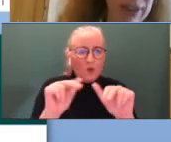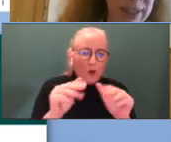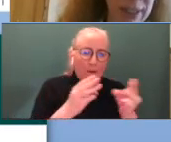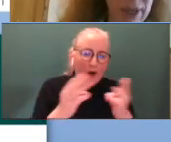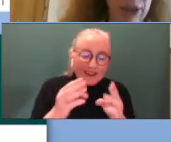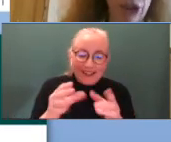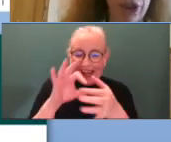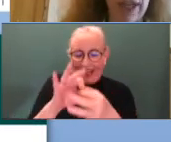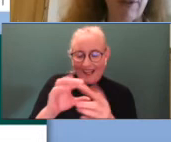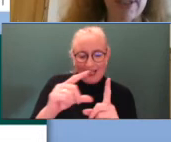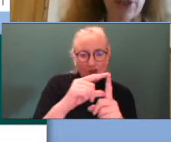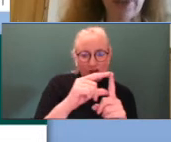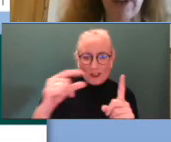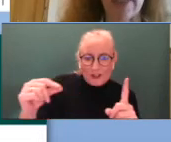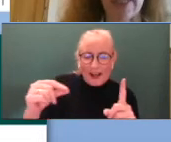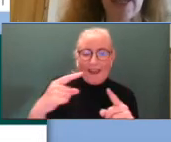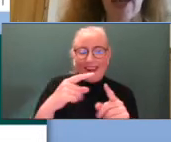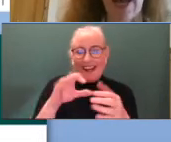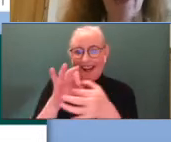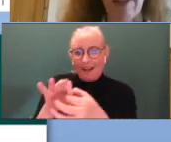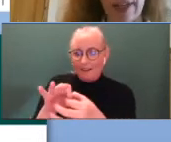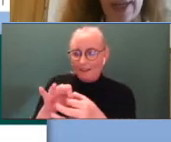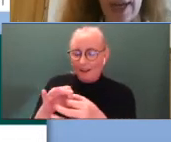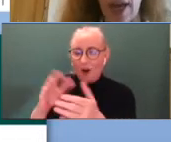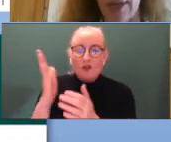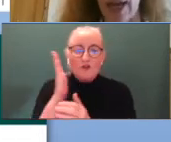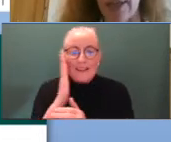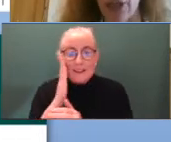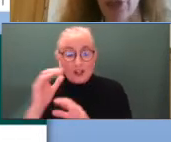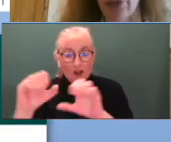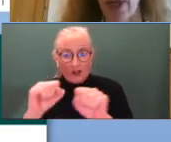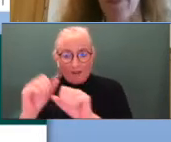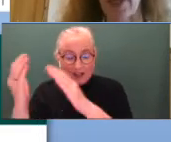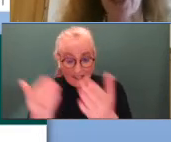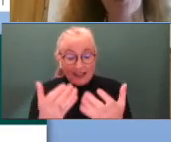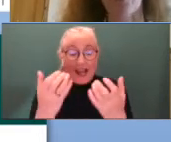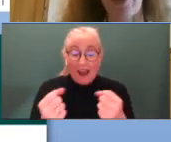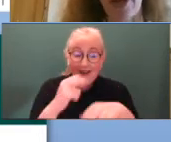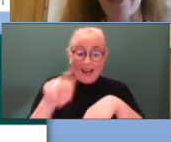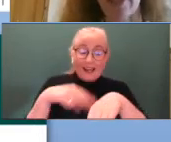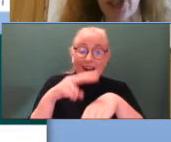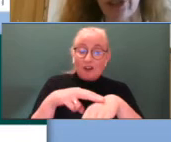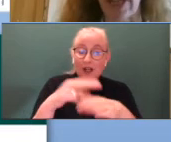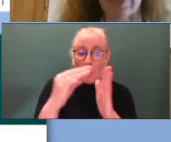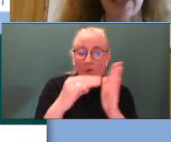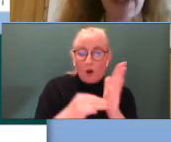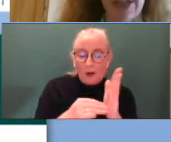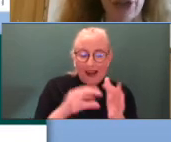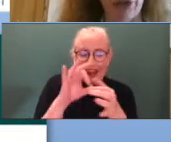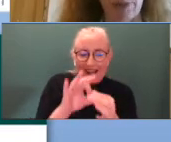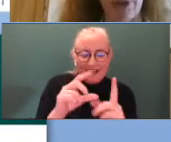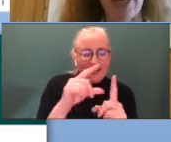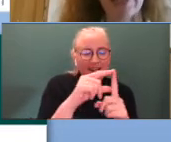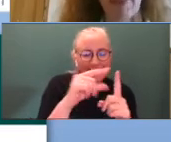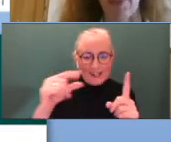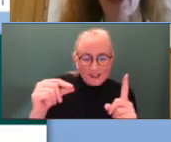digital assistive technology in residential services. And there is a national clinical program where there is a digital and assistive technology